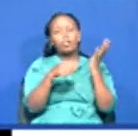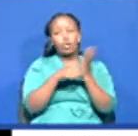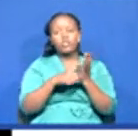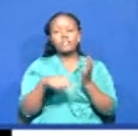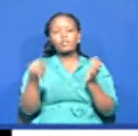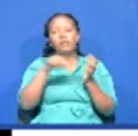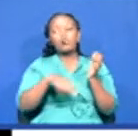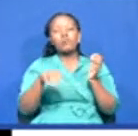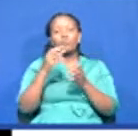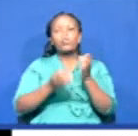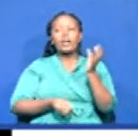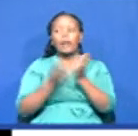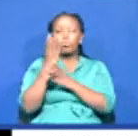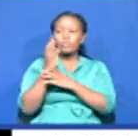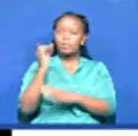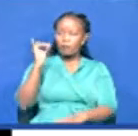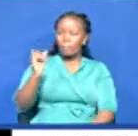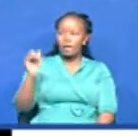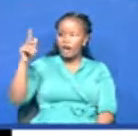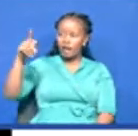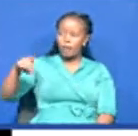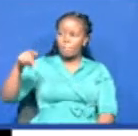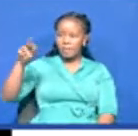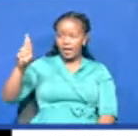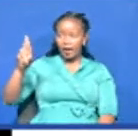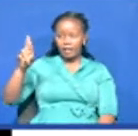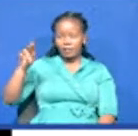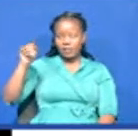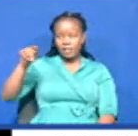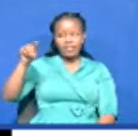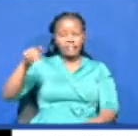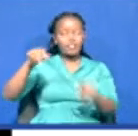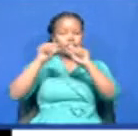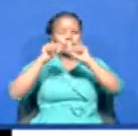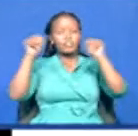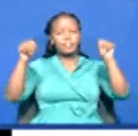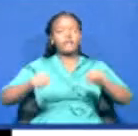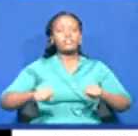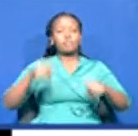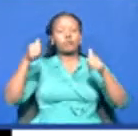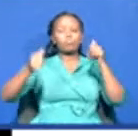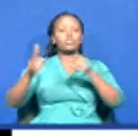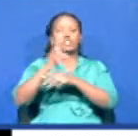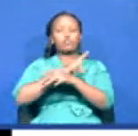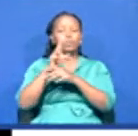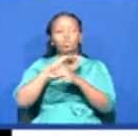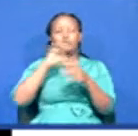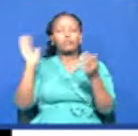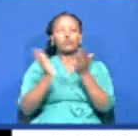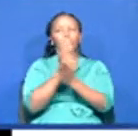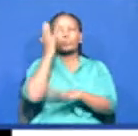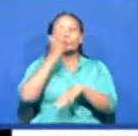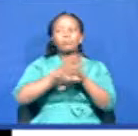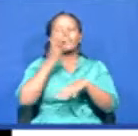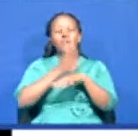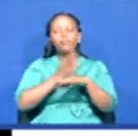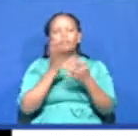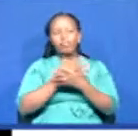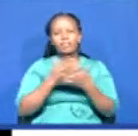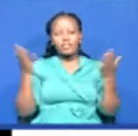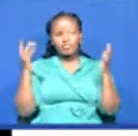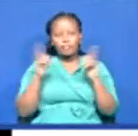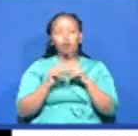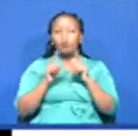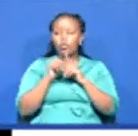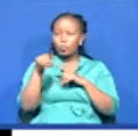called the IPR recordation. This is a system that is used to fight counterfeiting, and it's a system that has been used elsewhere,